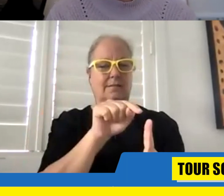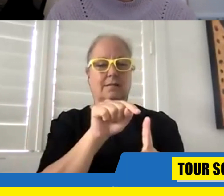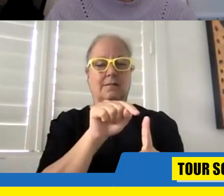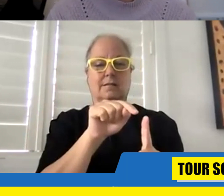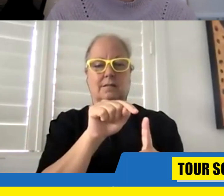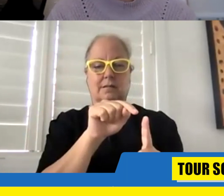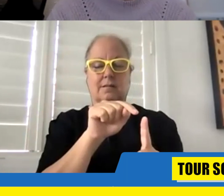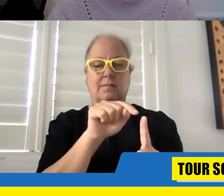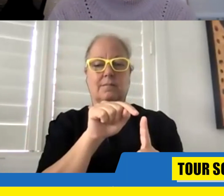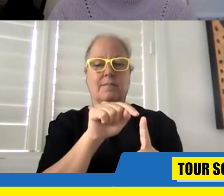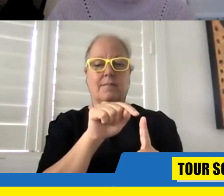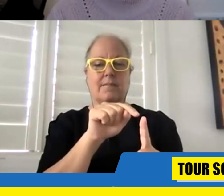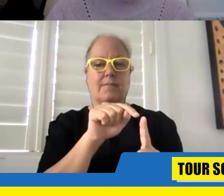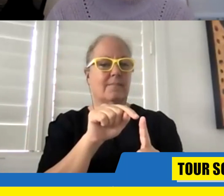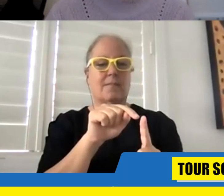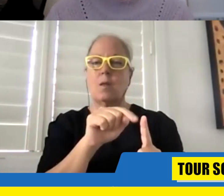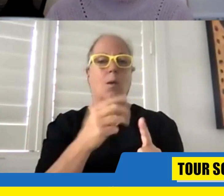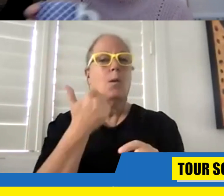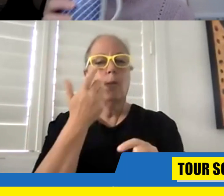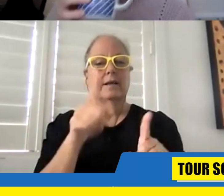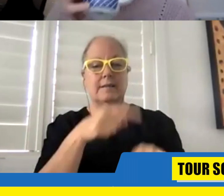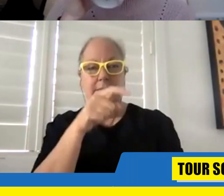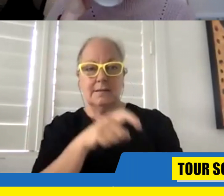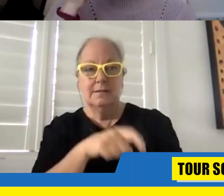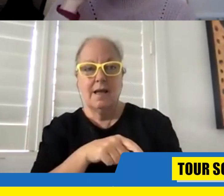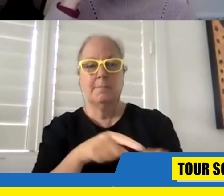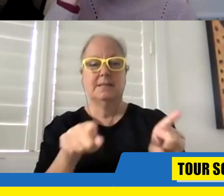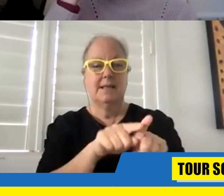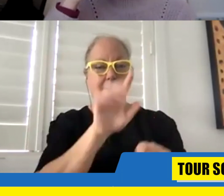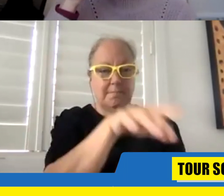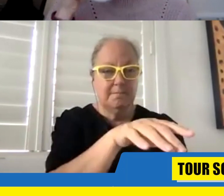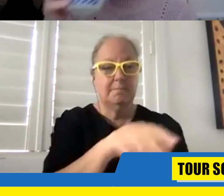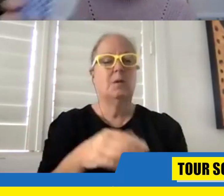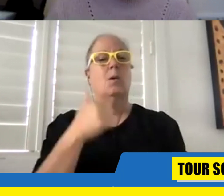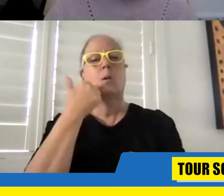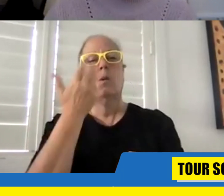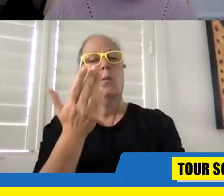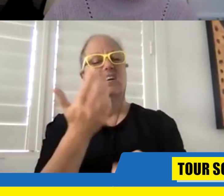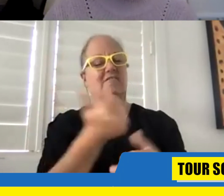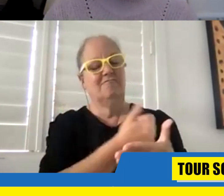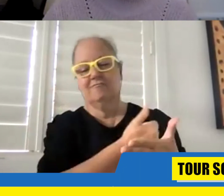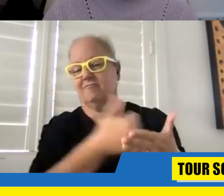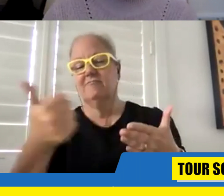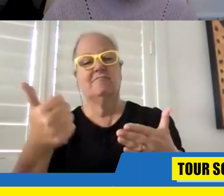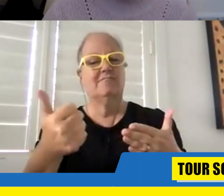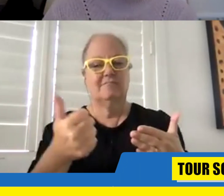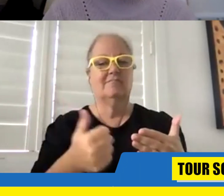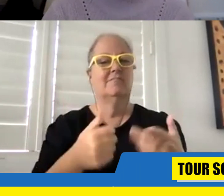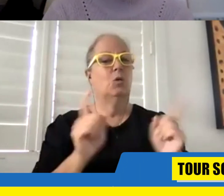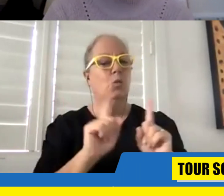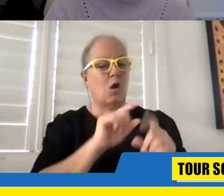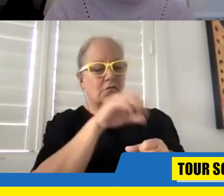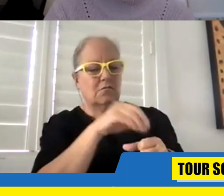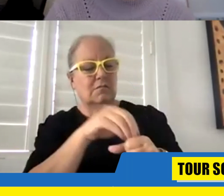have the thing. It was always the same time, it was always at the same place, always had the same actions involved in it, and